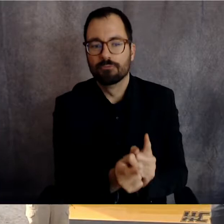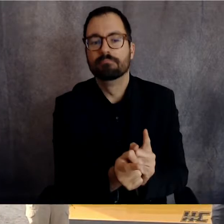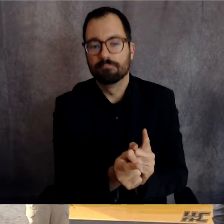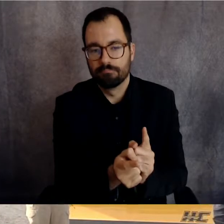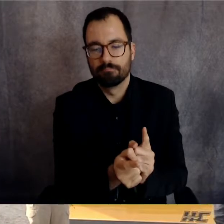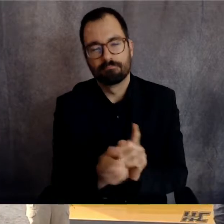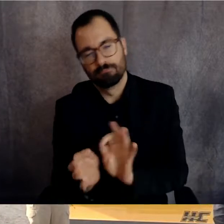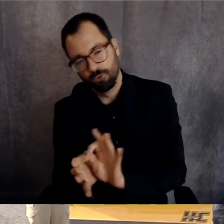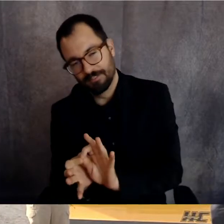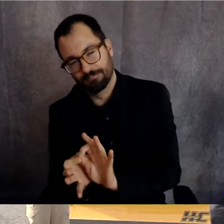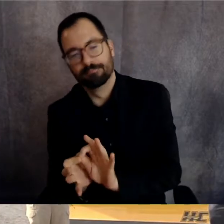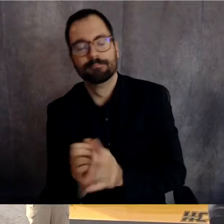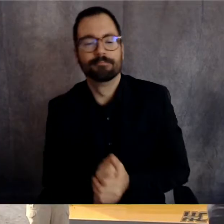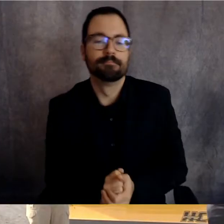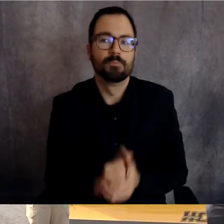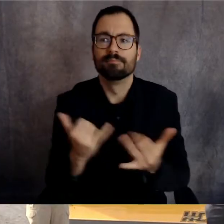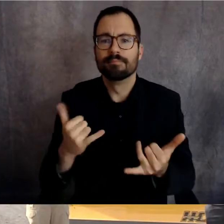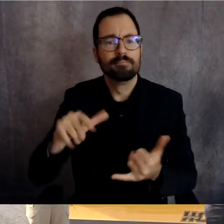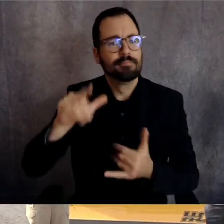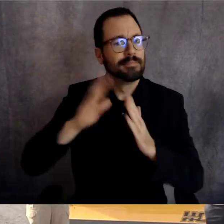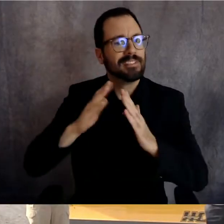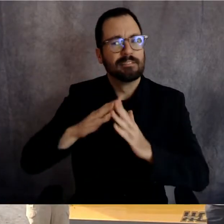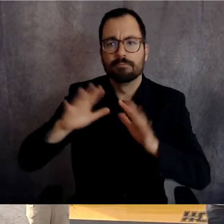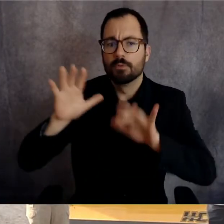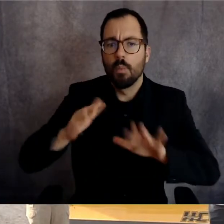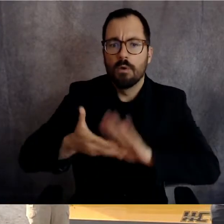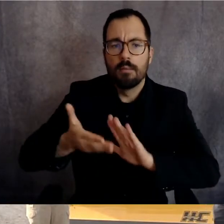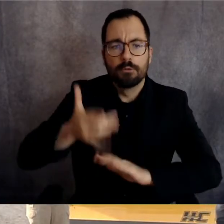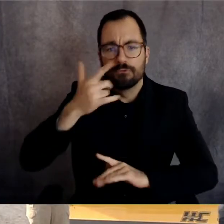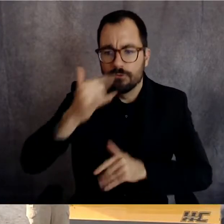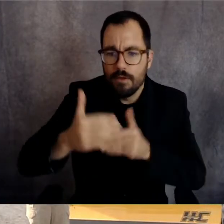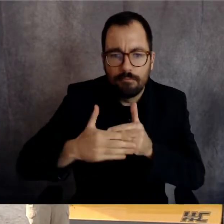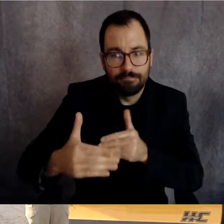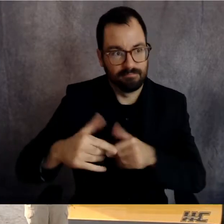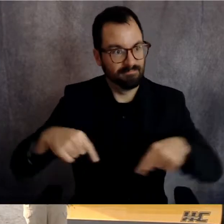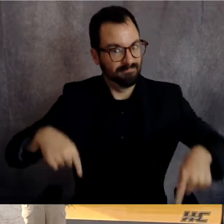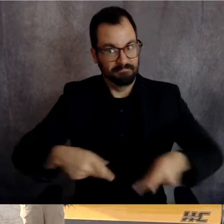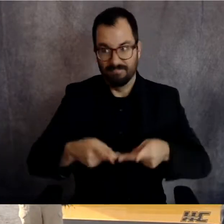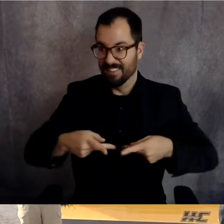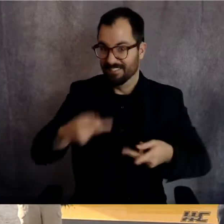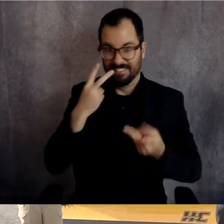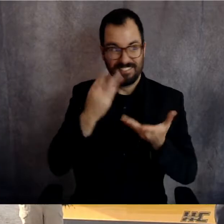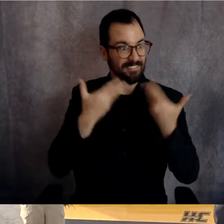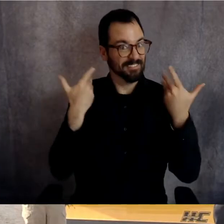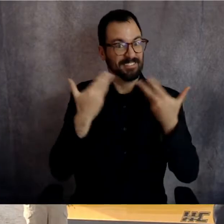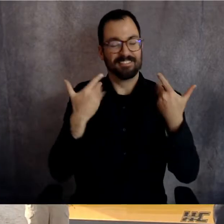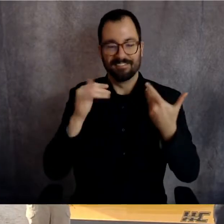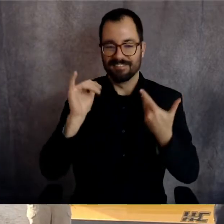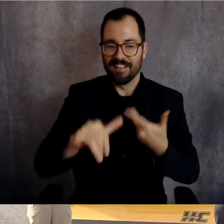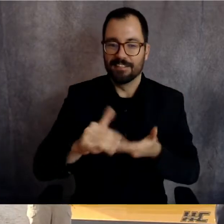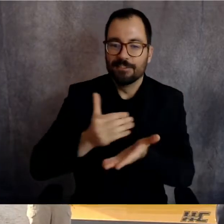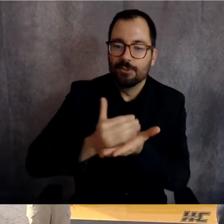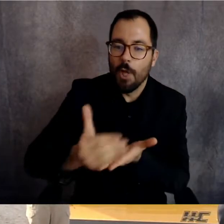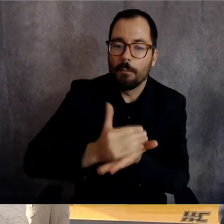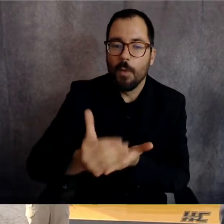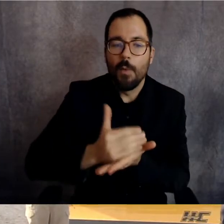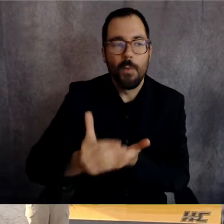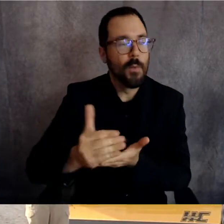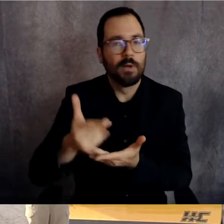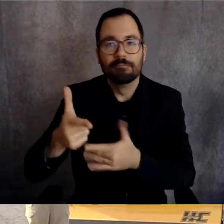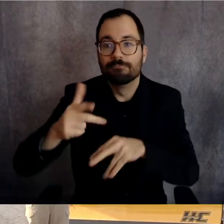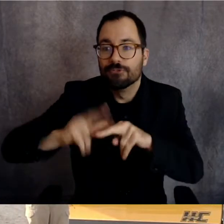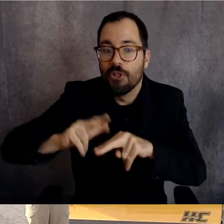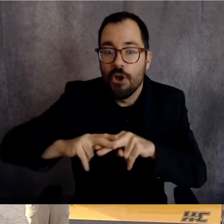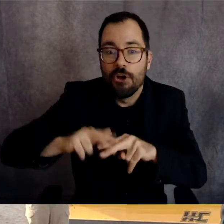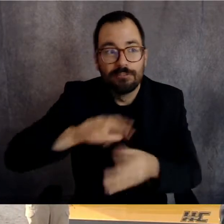heart of the city's snow operations. It's from here that we deploy our snow plows and we really coordinate all the salting of our streets. Behind me is actually one